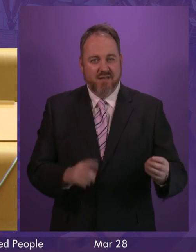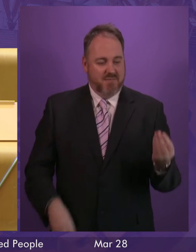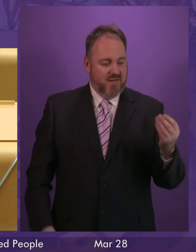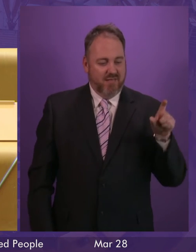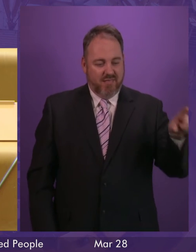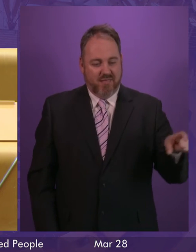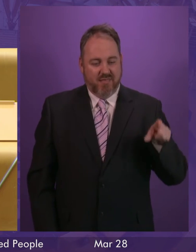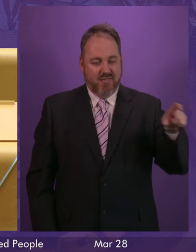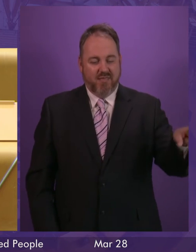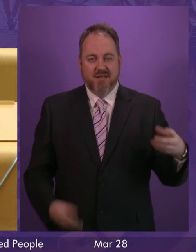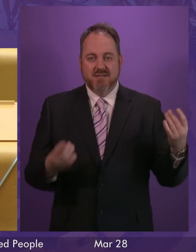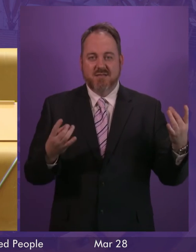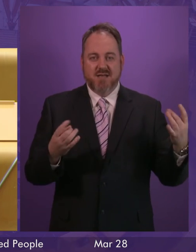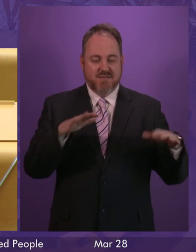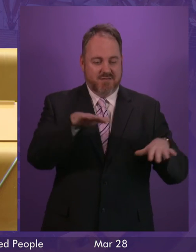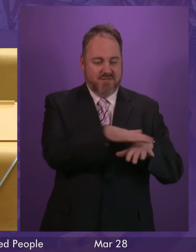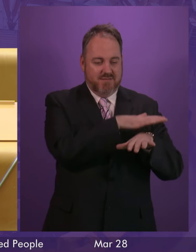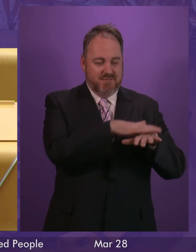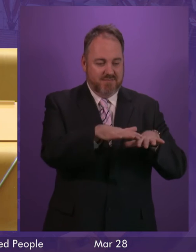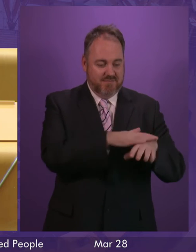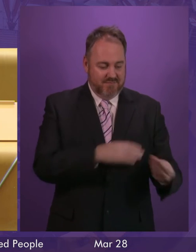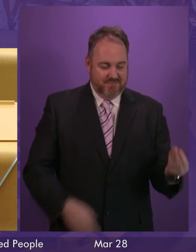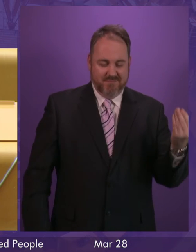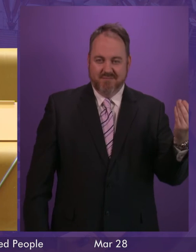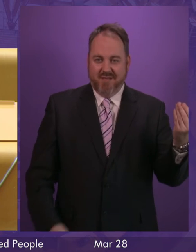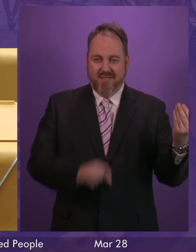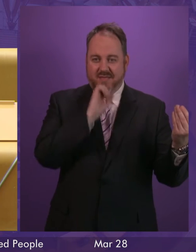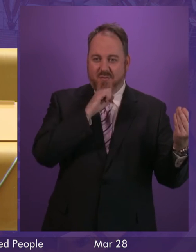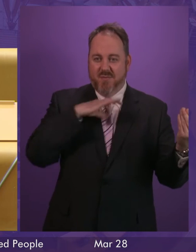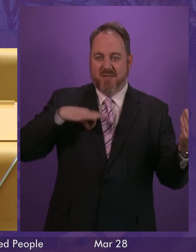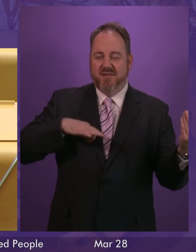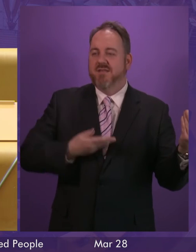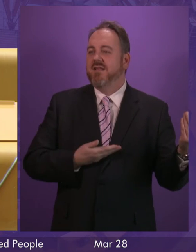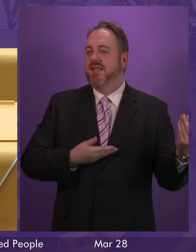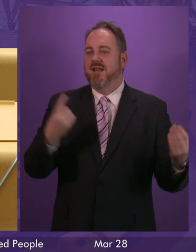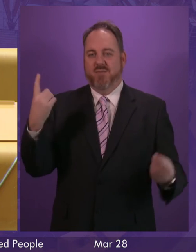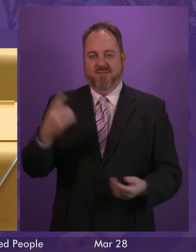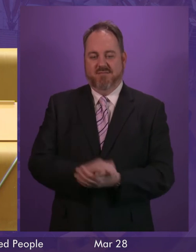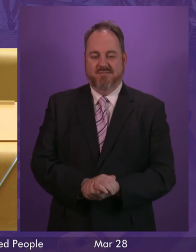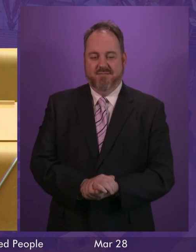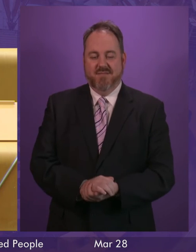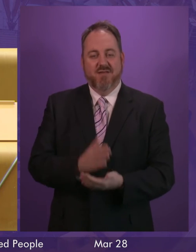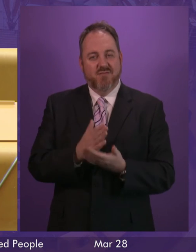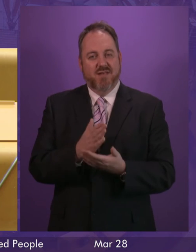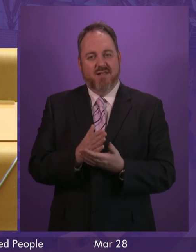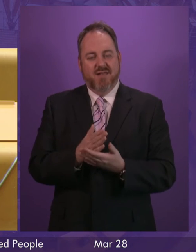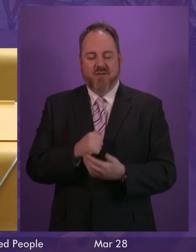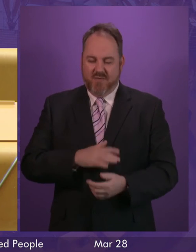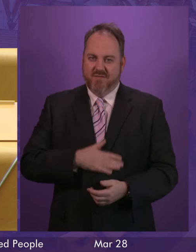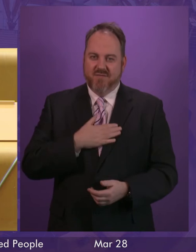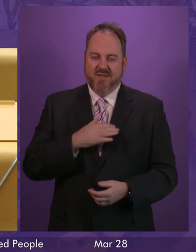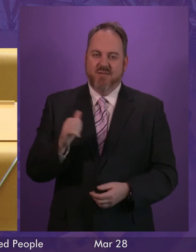in St Andrew's house, they have little impact on the experience of people with disabilities. And we absolutely, therefore,